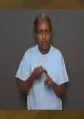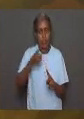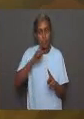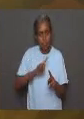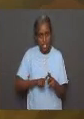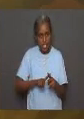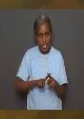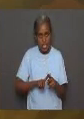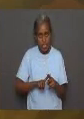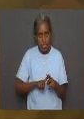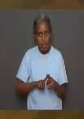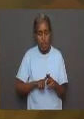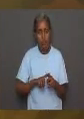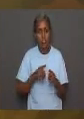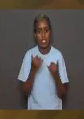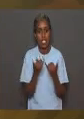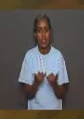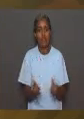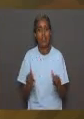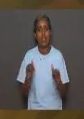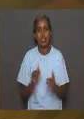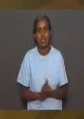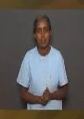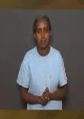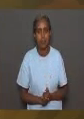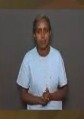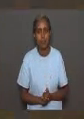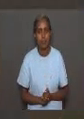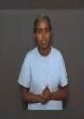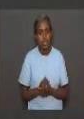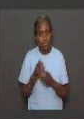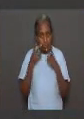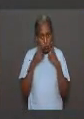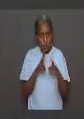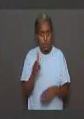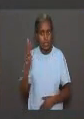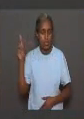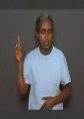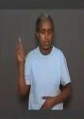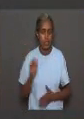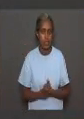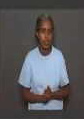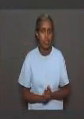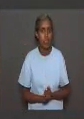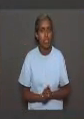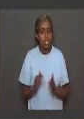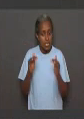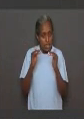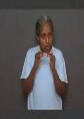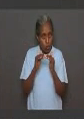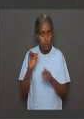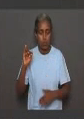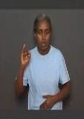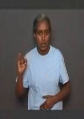multiplicative inverse of the divisor. As we see here, it